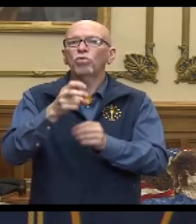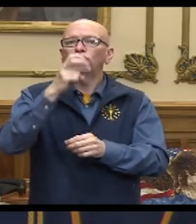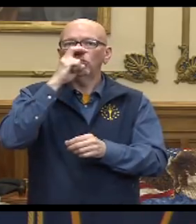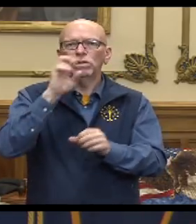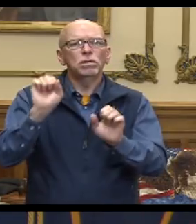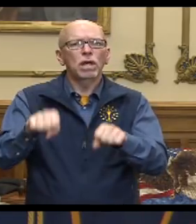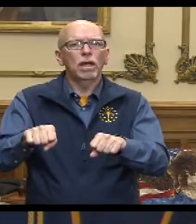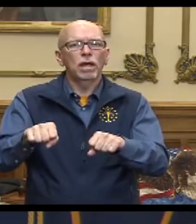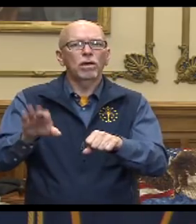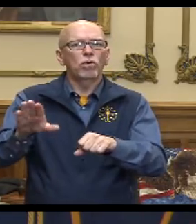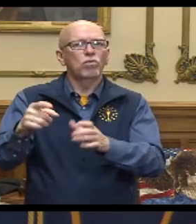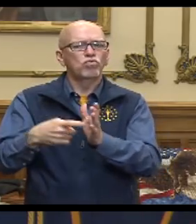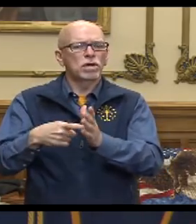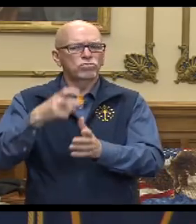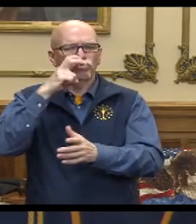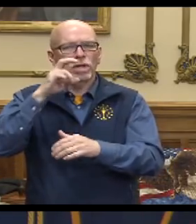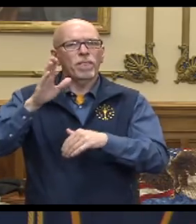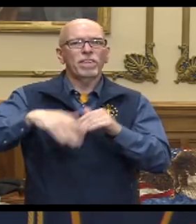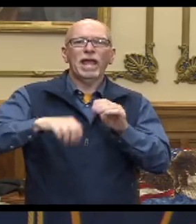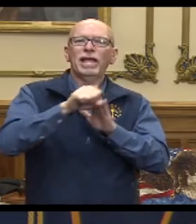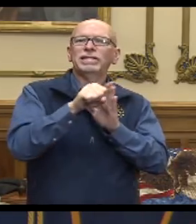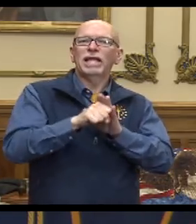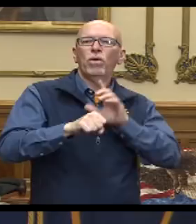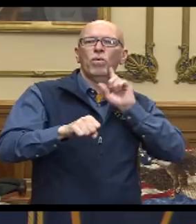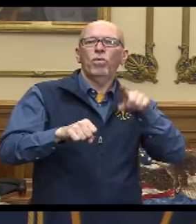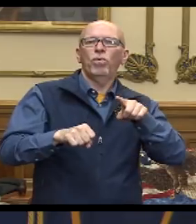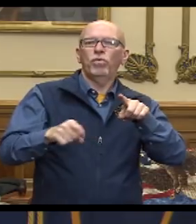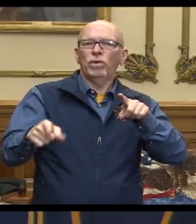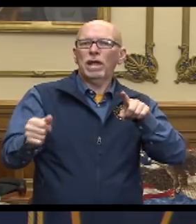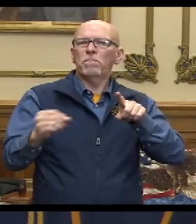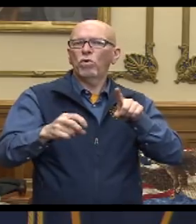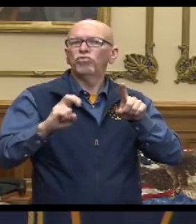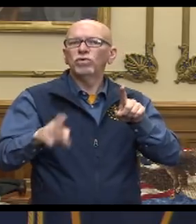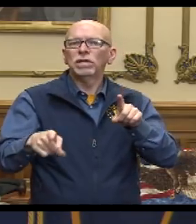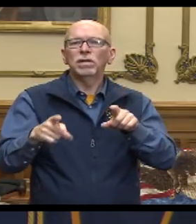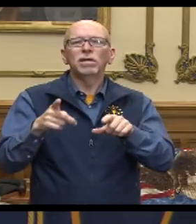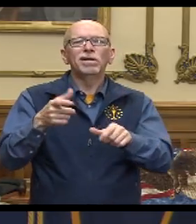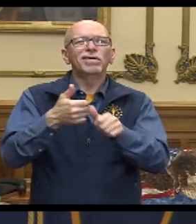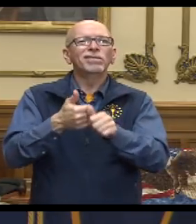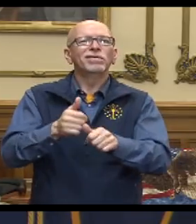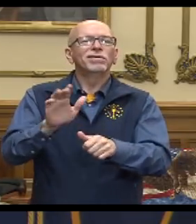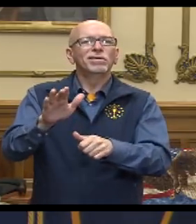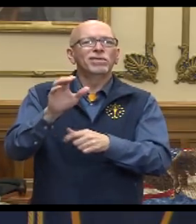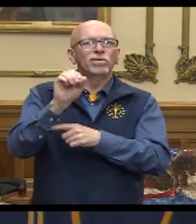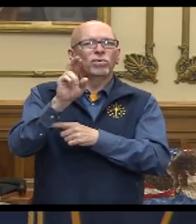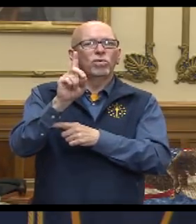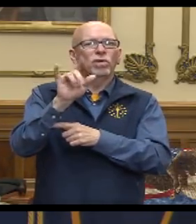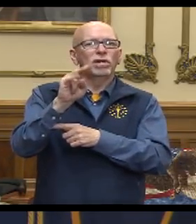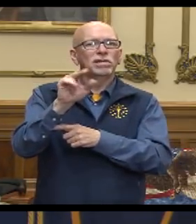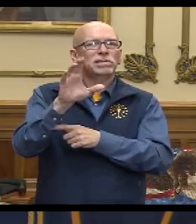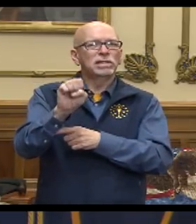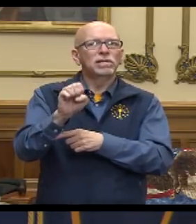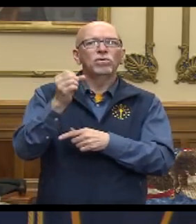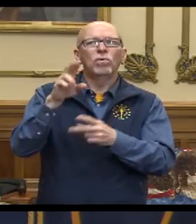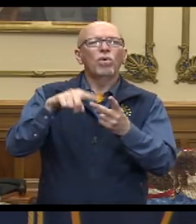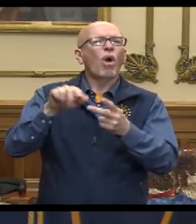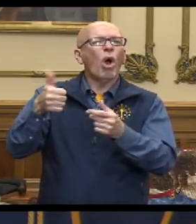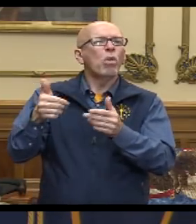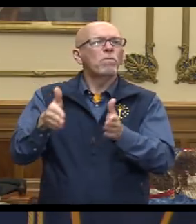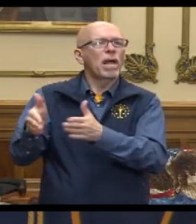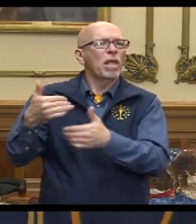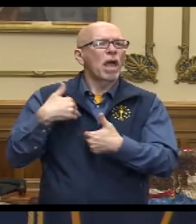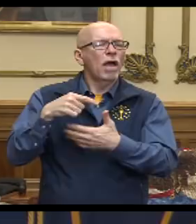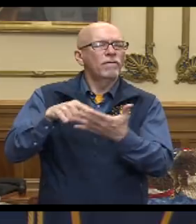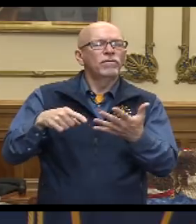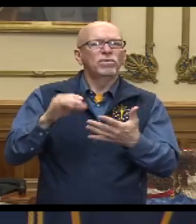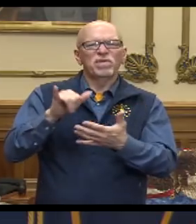their requirements than the state's executive order. They can do that via ordinance or other methods. And so